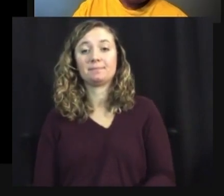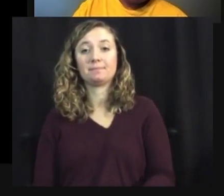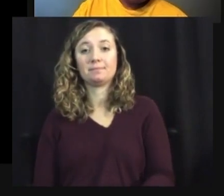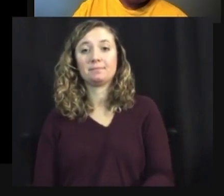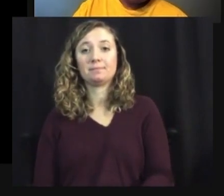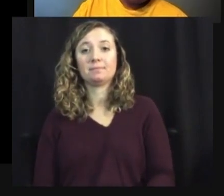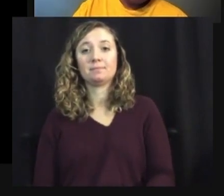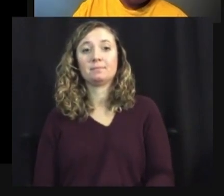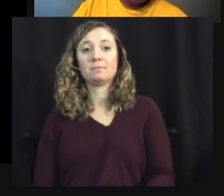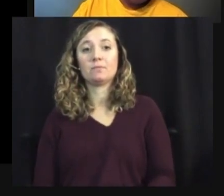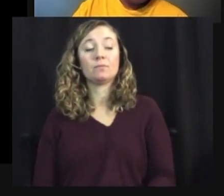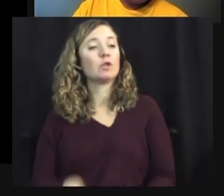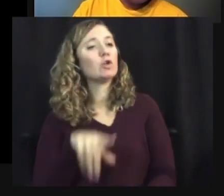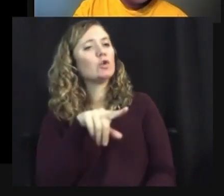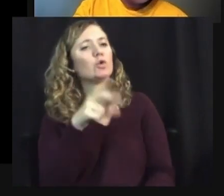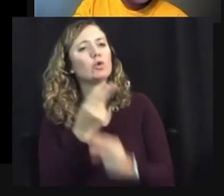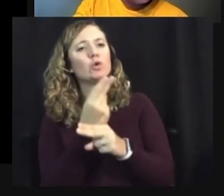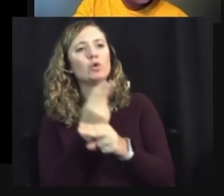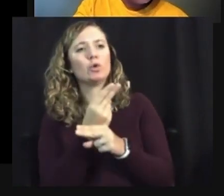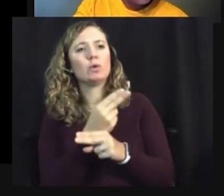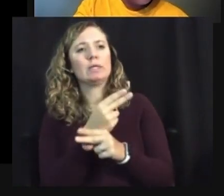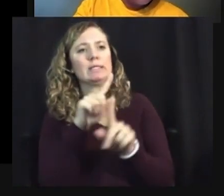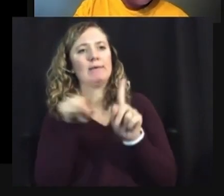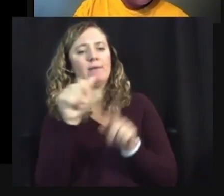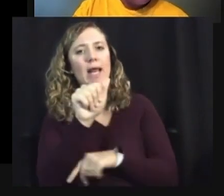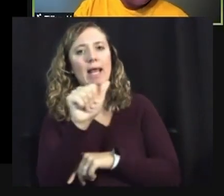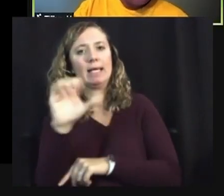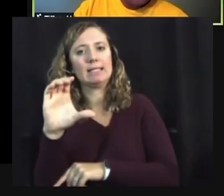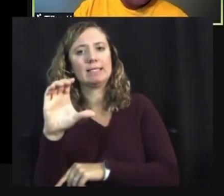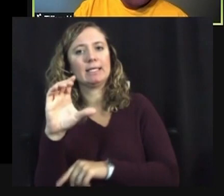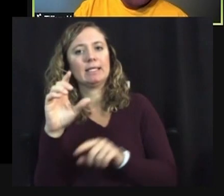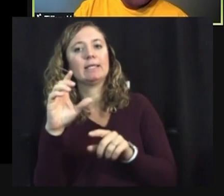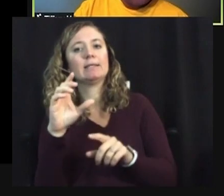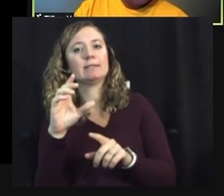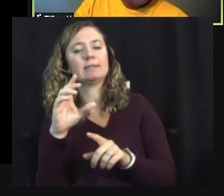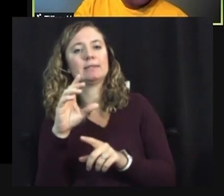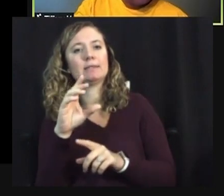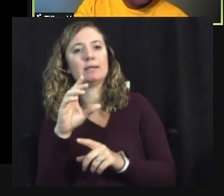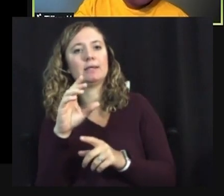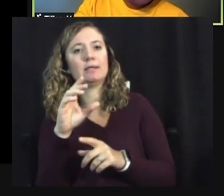Do you use different AAC devices for different purposes?